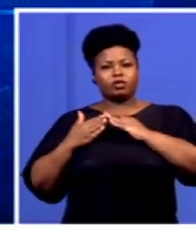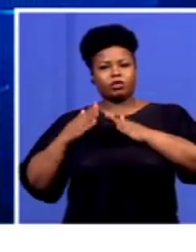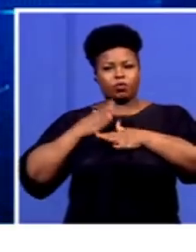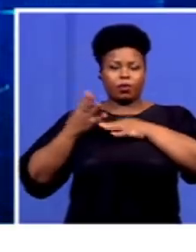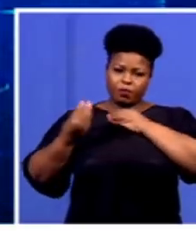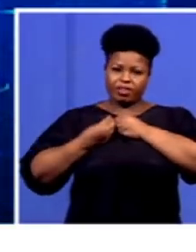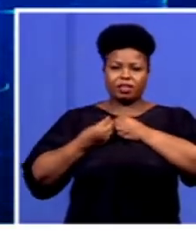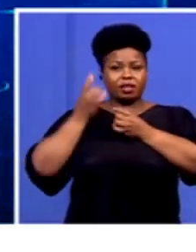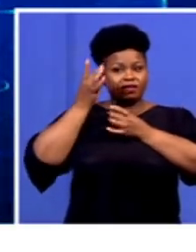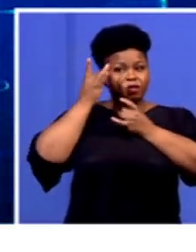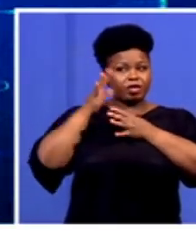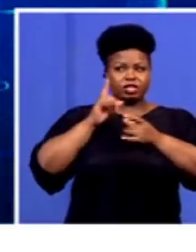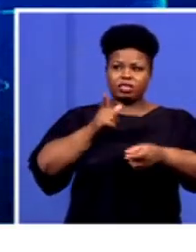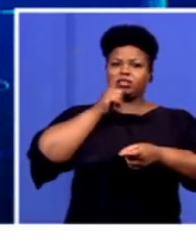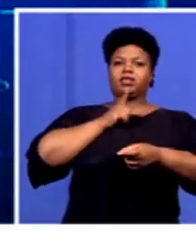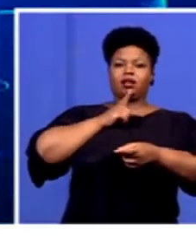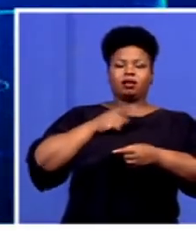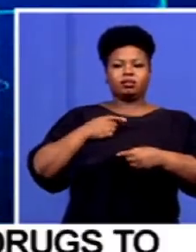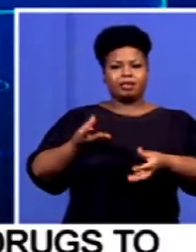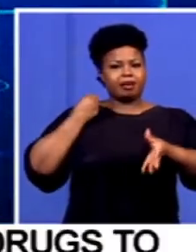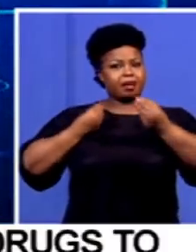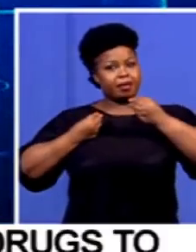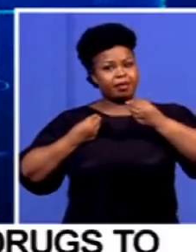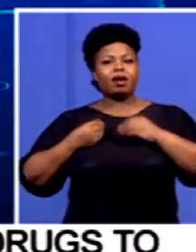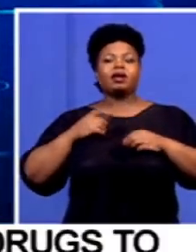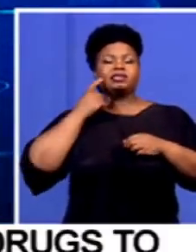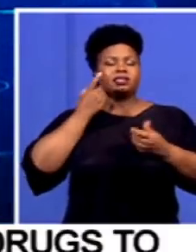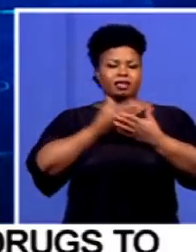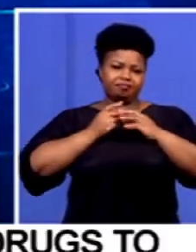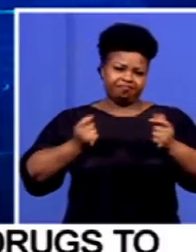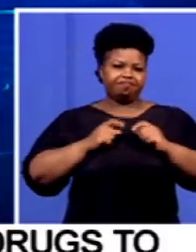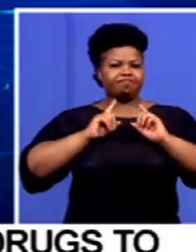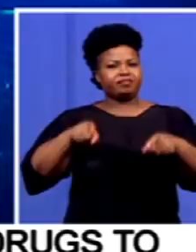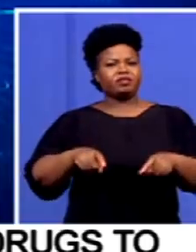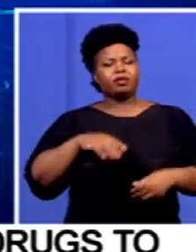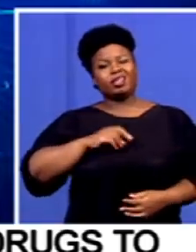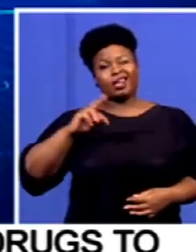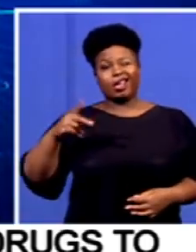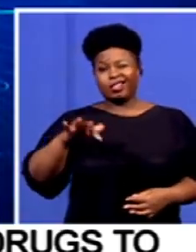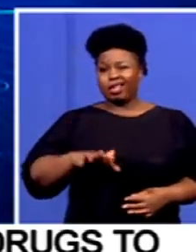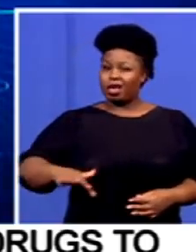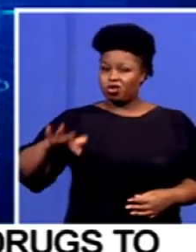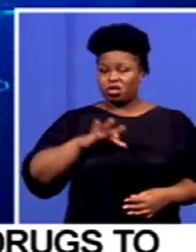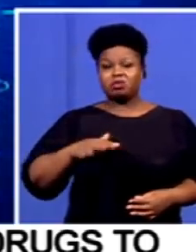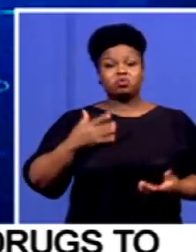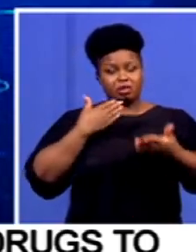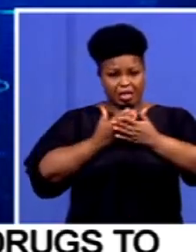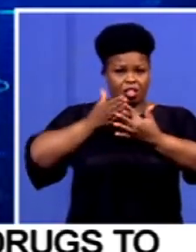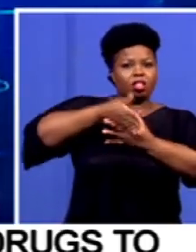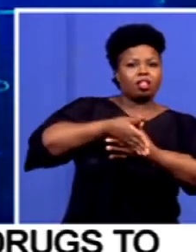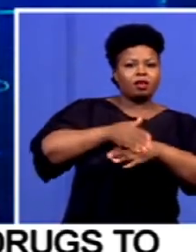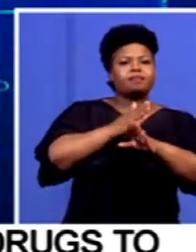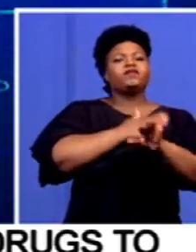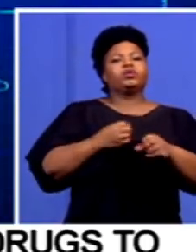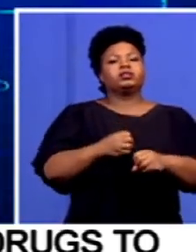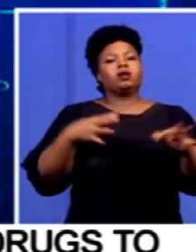with information coming in as speedily as they do, we're able to act quickly. Some of the drug labs, we even were able to disrupt them before they